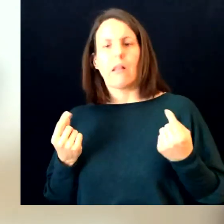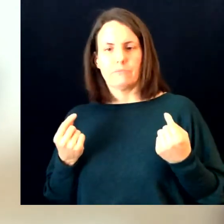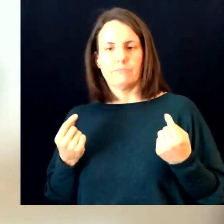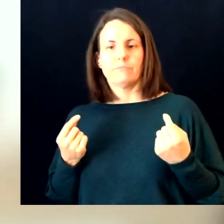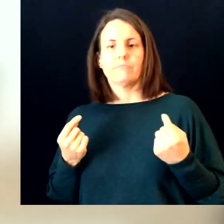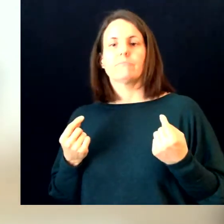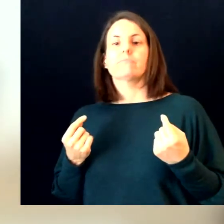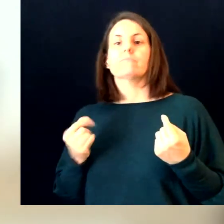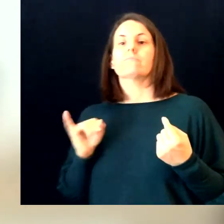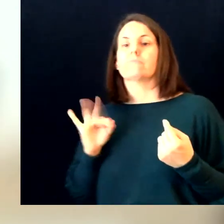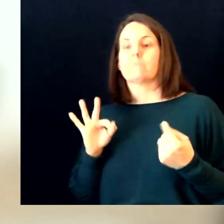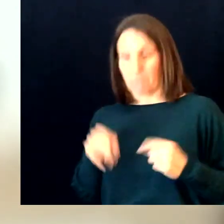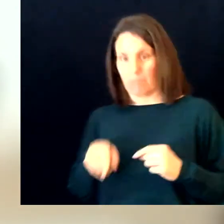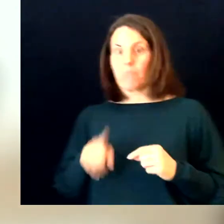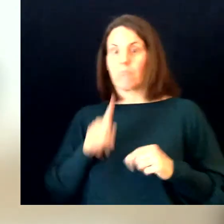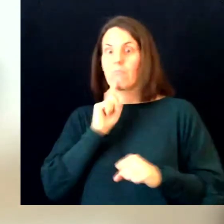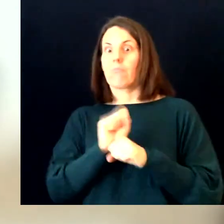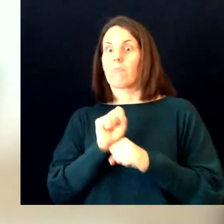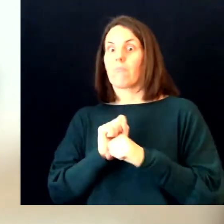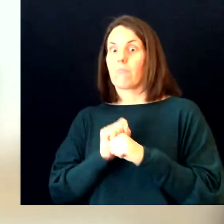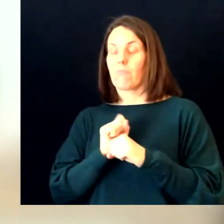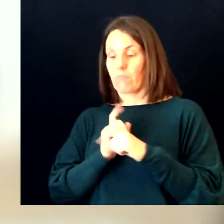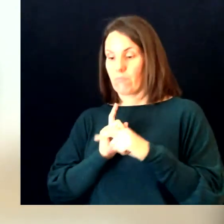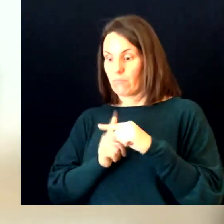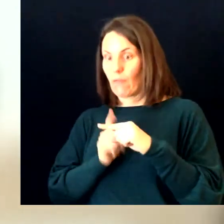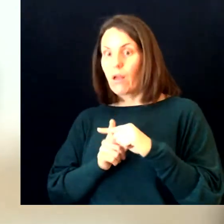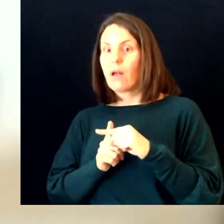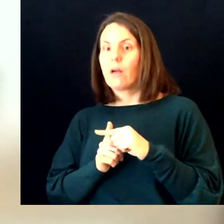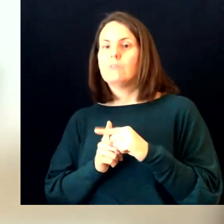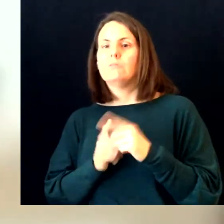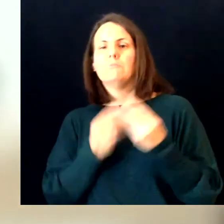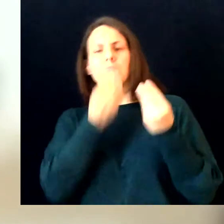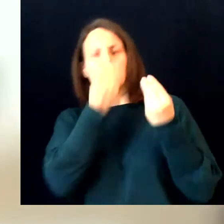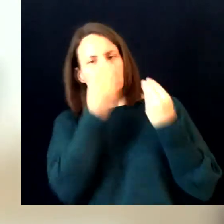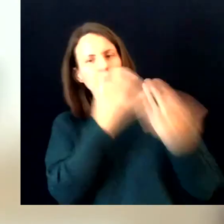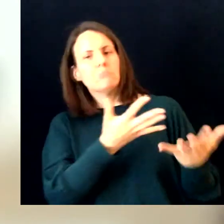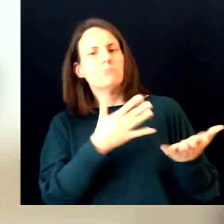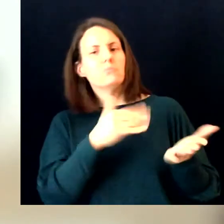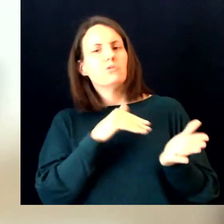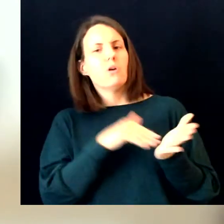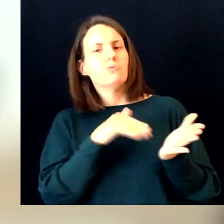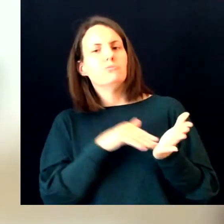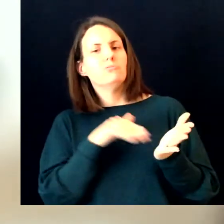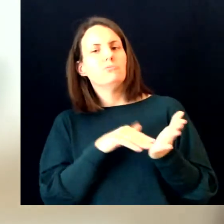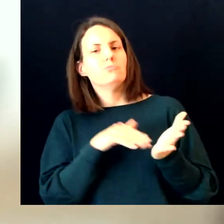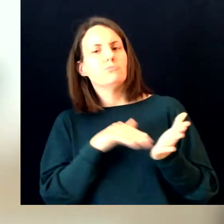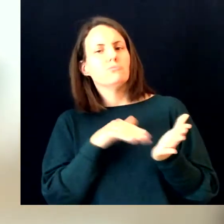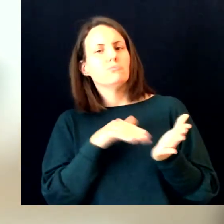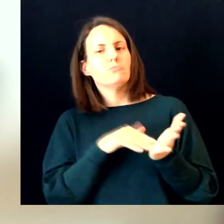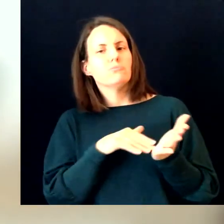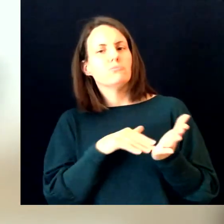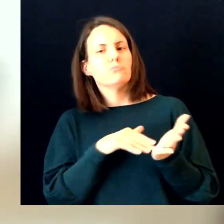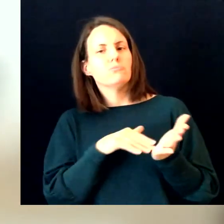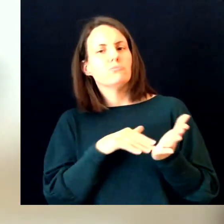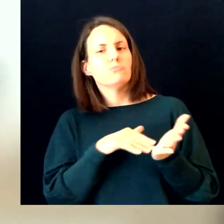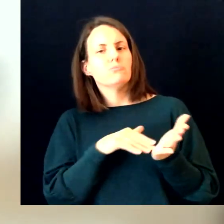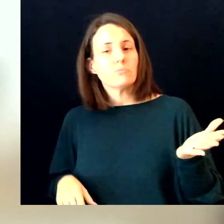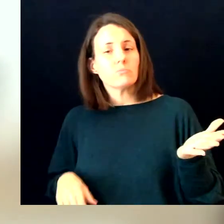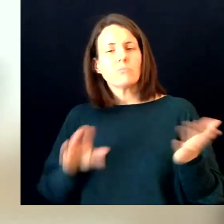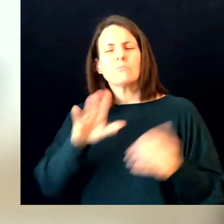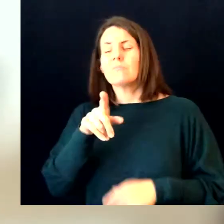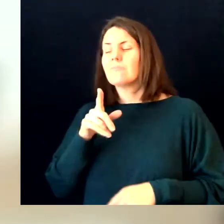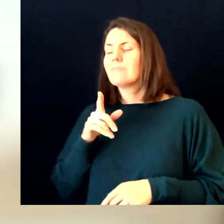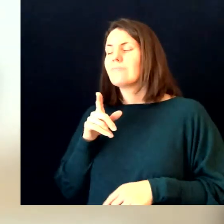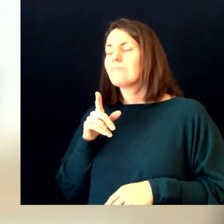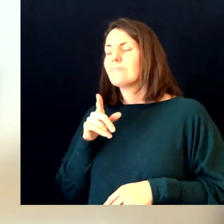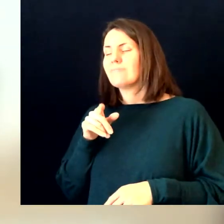someone tests positive, they should isolate at home, stay out of contact with others. But if they have questions about what this means for my health, do I need treatments, so on and so forth, that